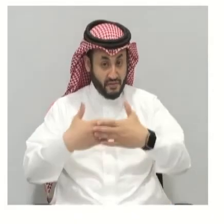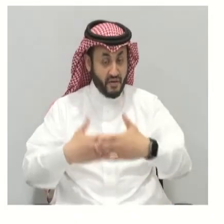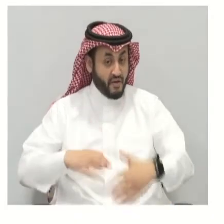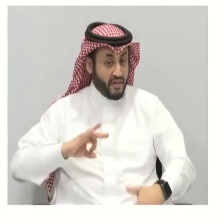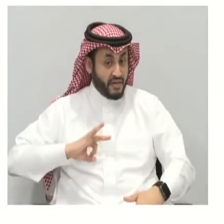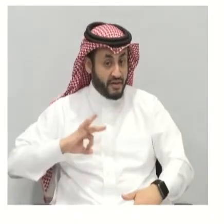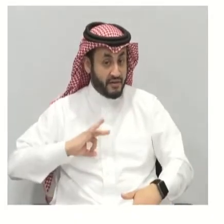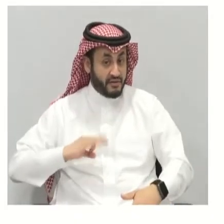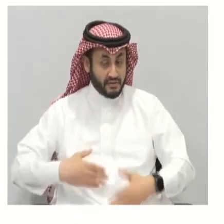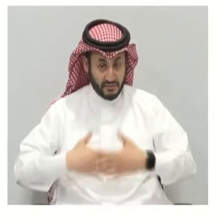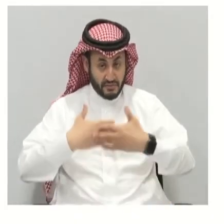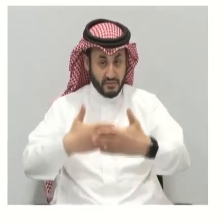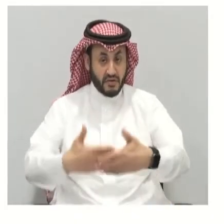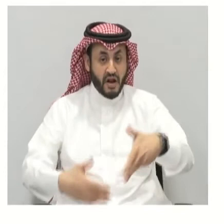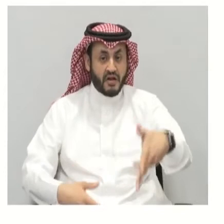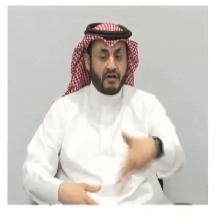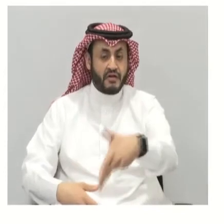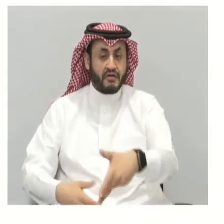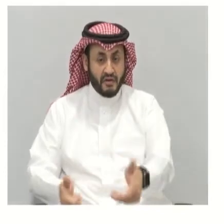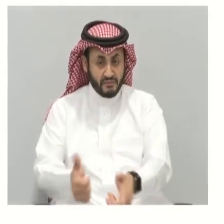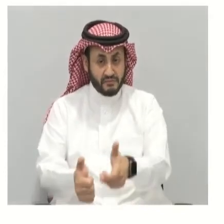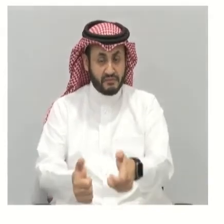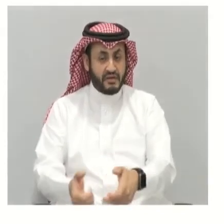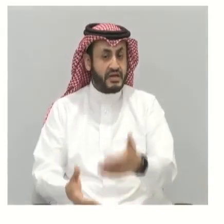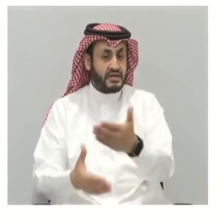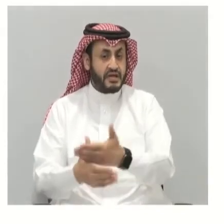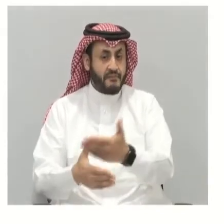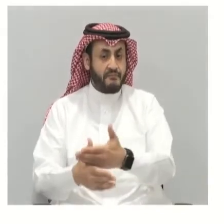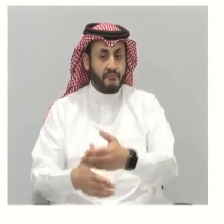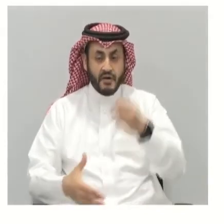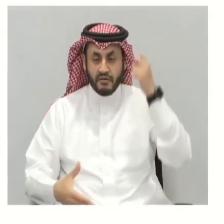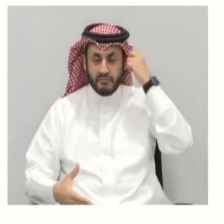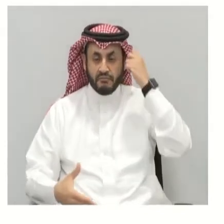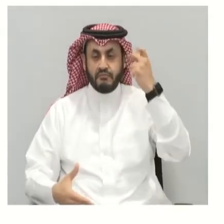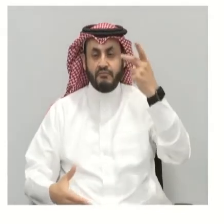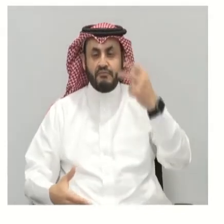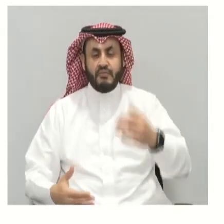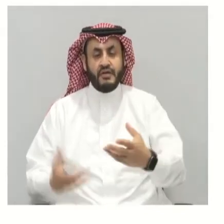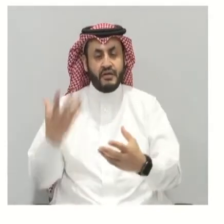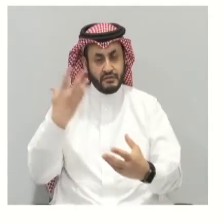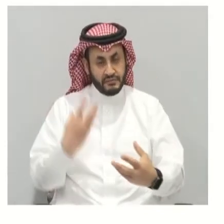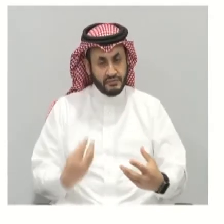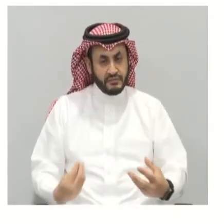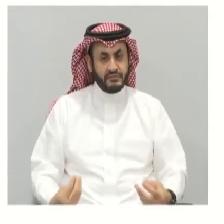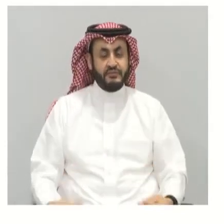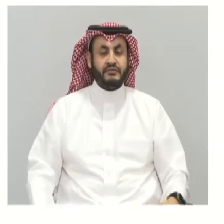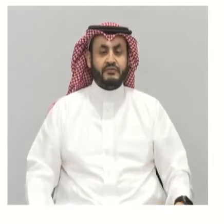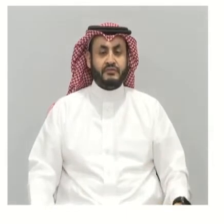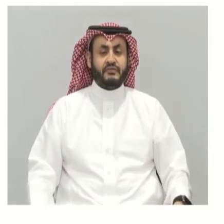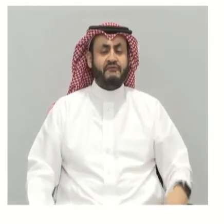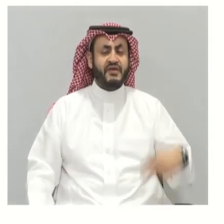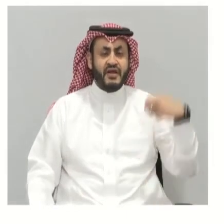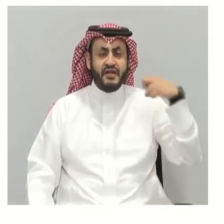So they encourage their children to play video games as a way to relax, as an